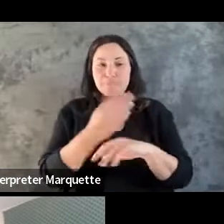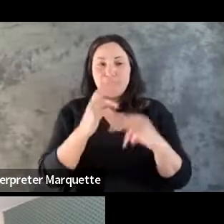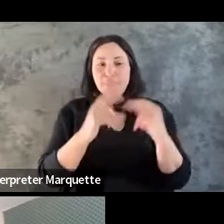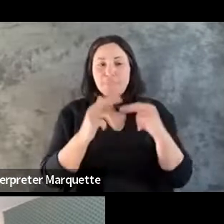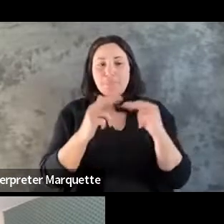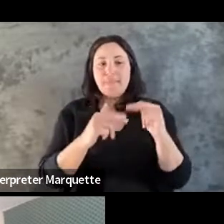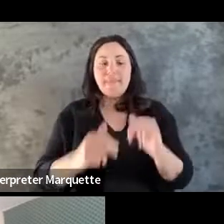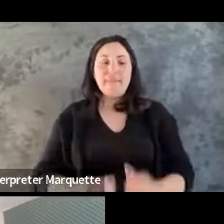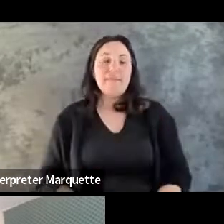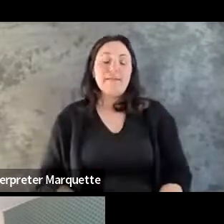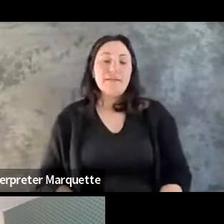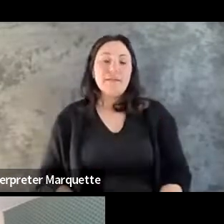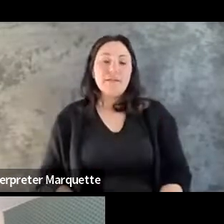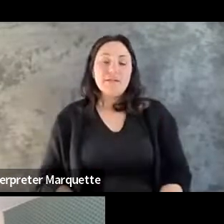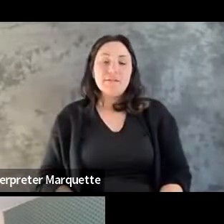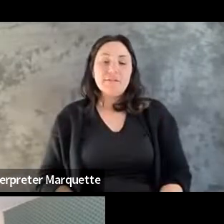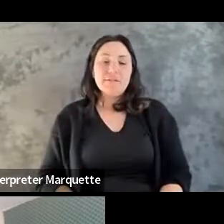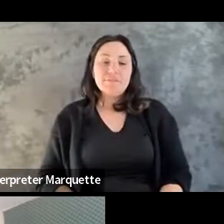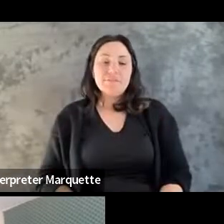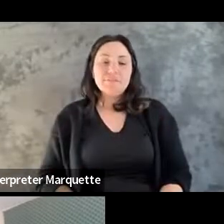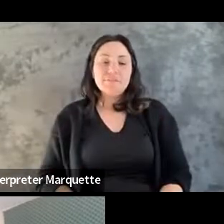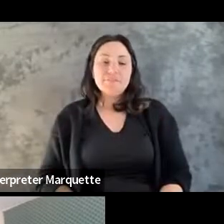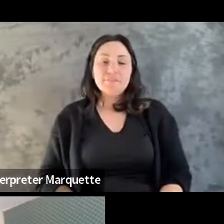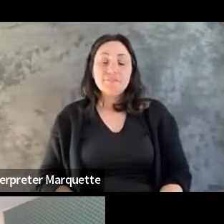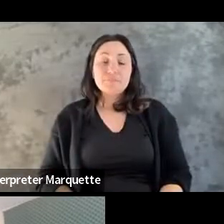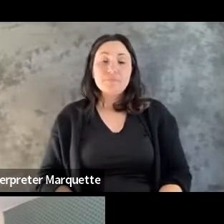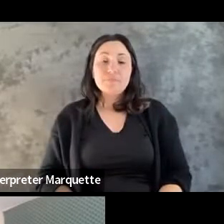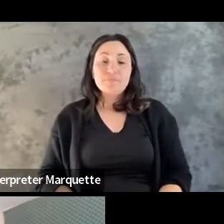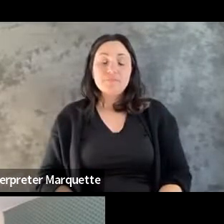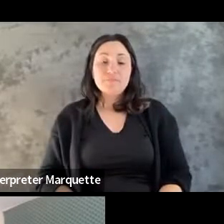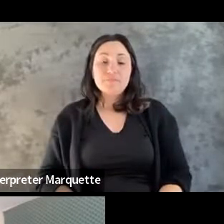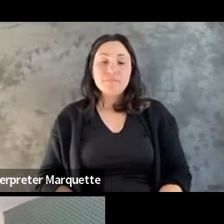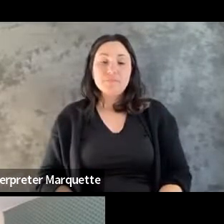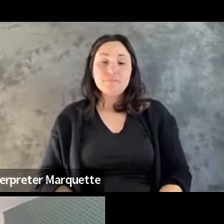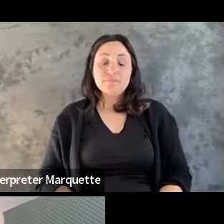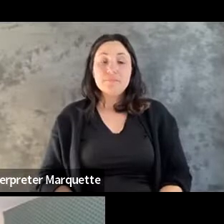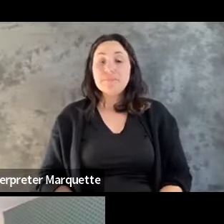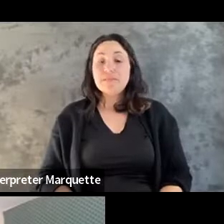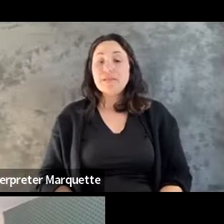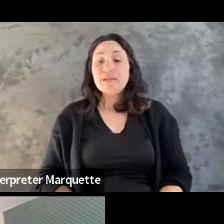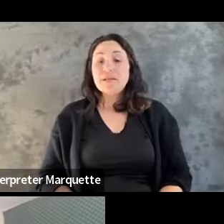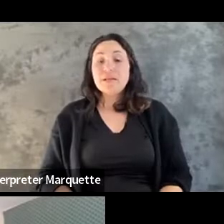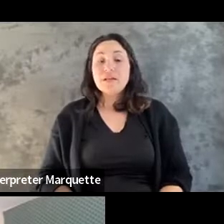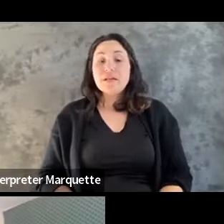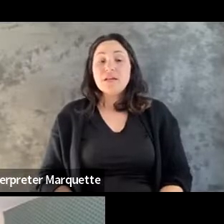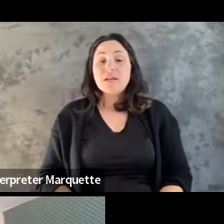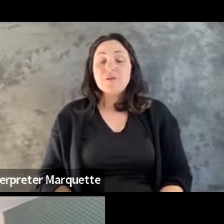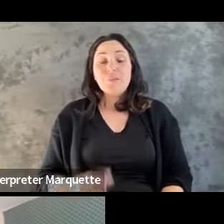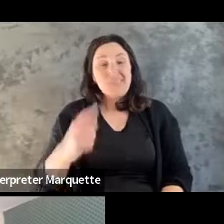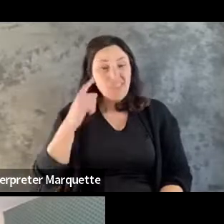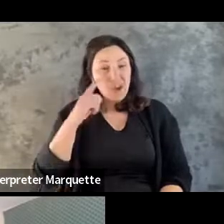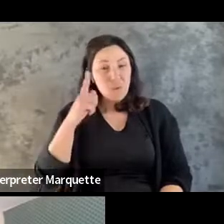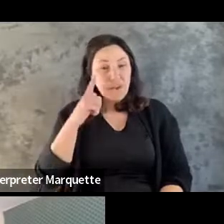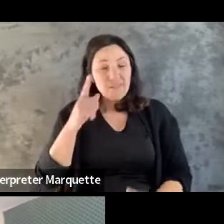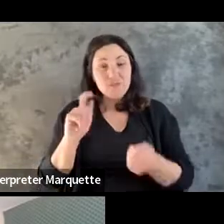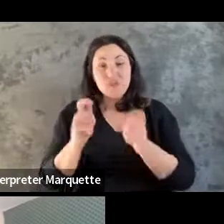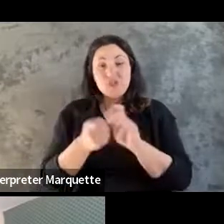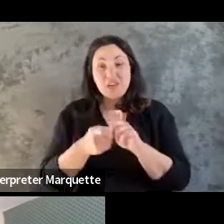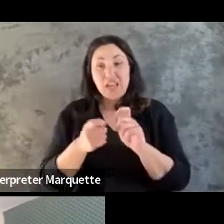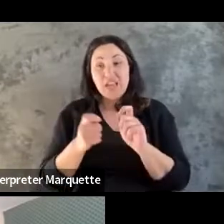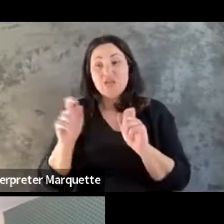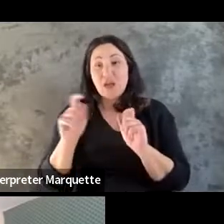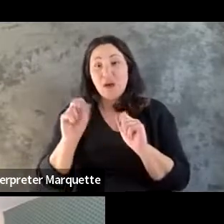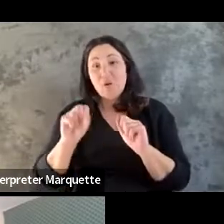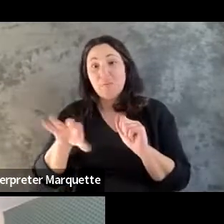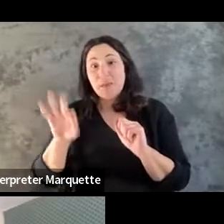construction. We will not have to change any of the drop-off and pickup procedures. We thought we were going to have to change that too, but currently